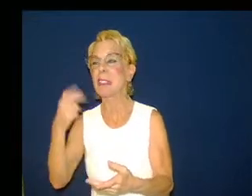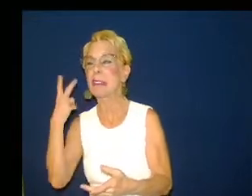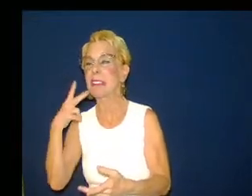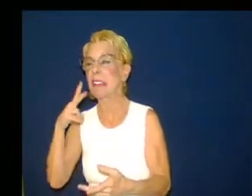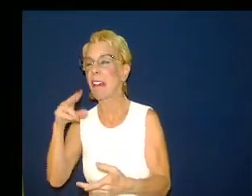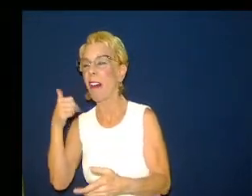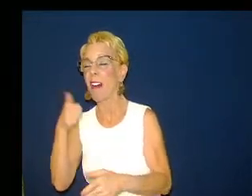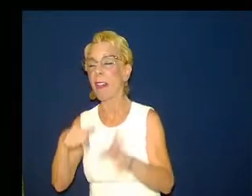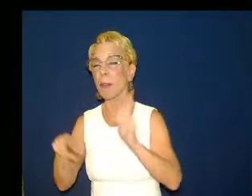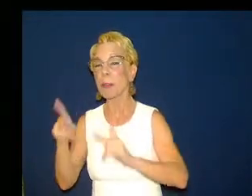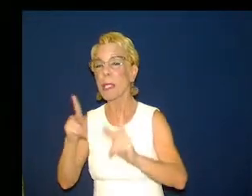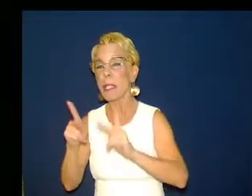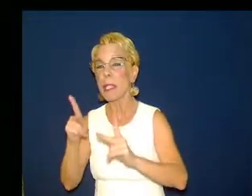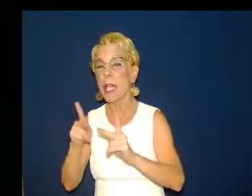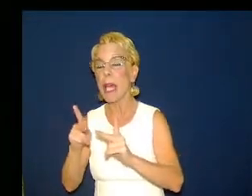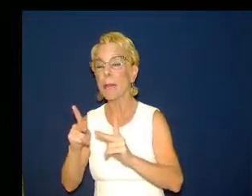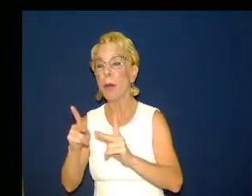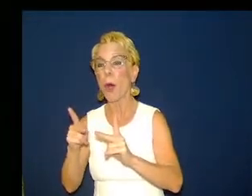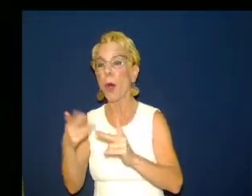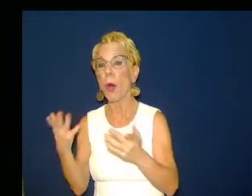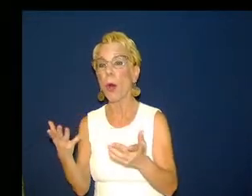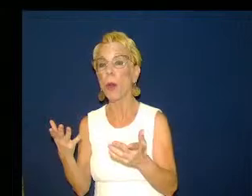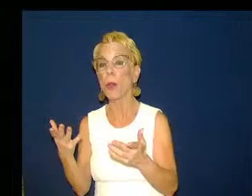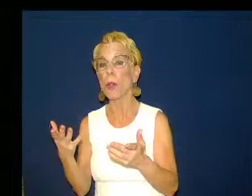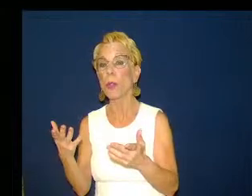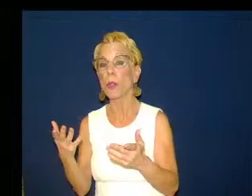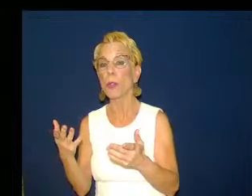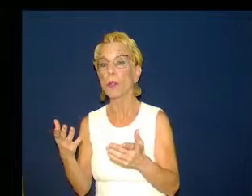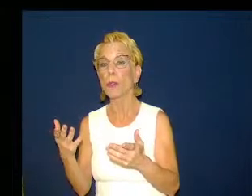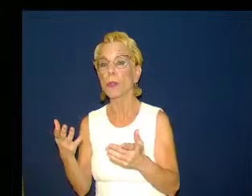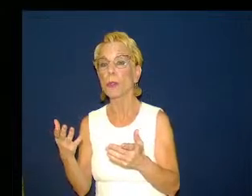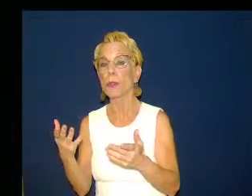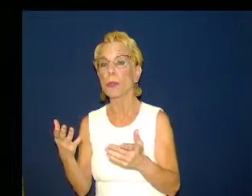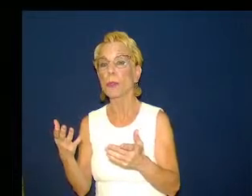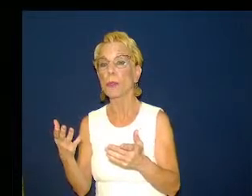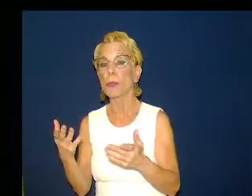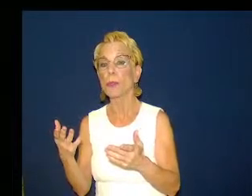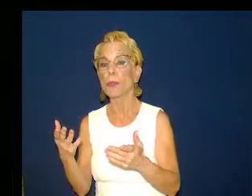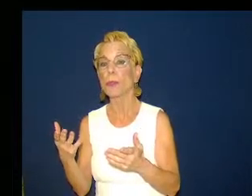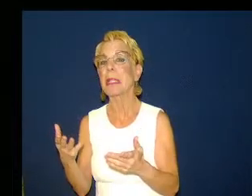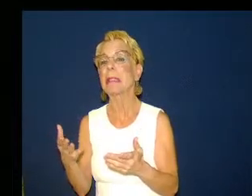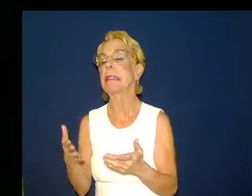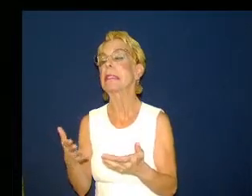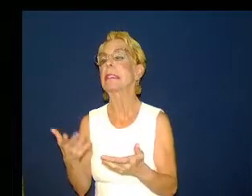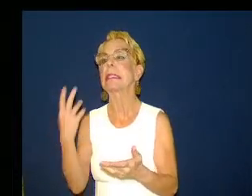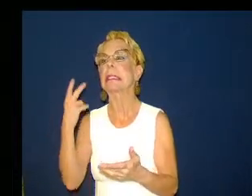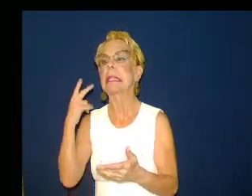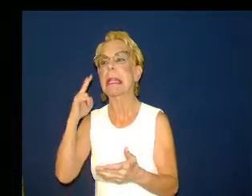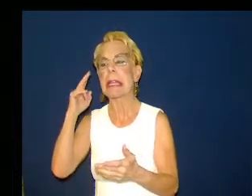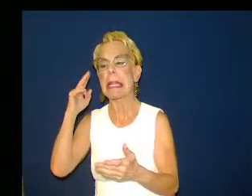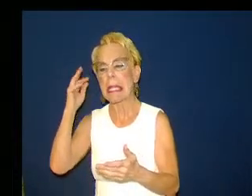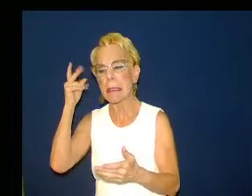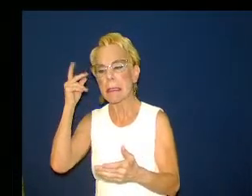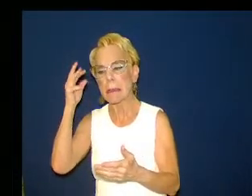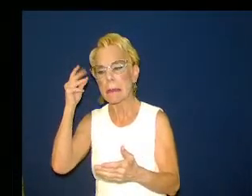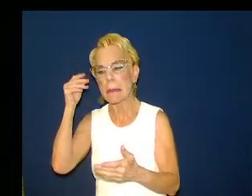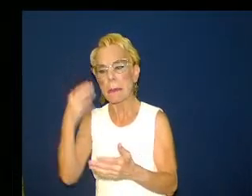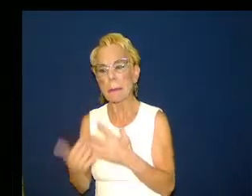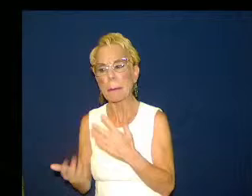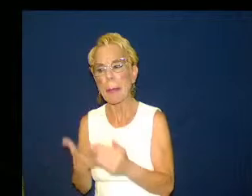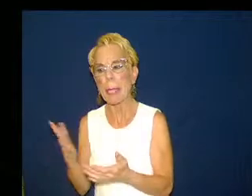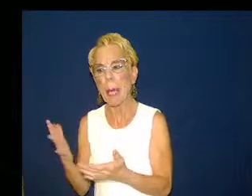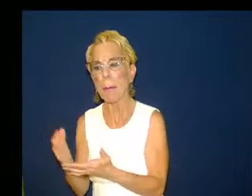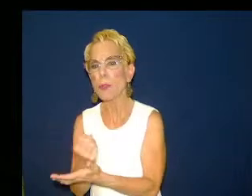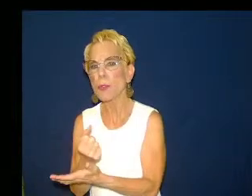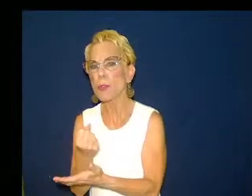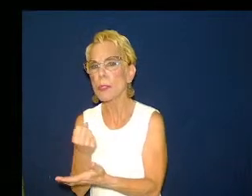I pray that we will ask ourselves and ask God, is this a door of opportunity? Is this what